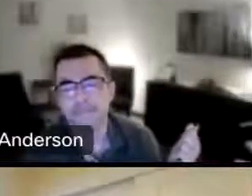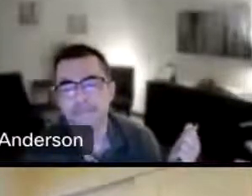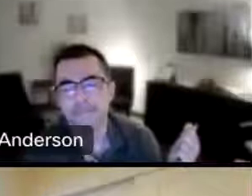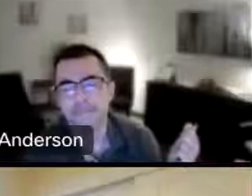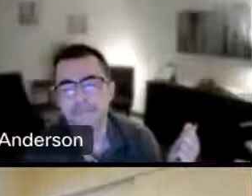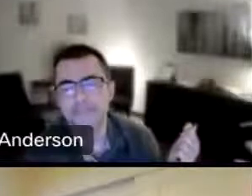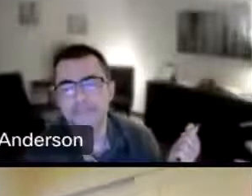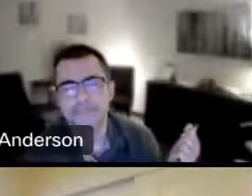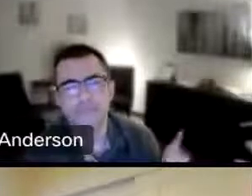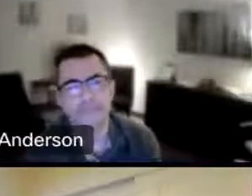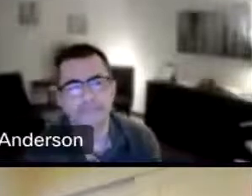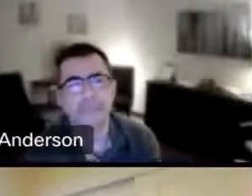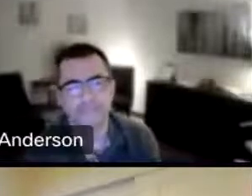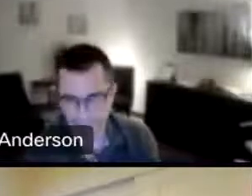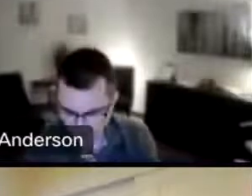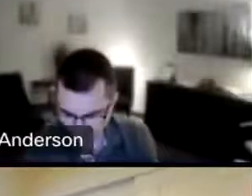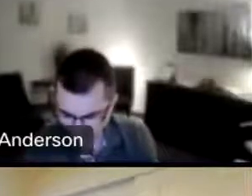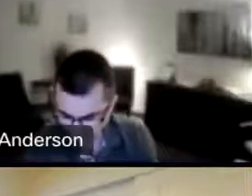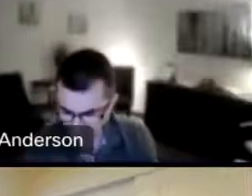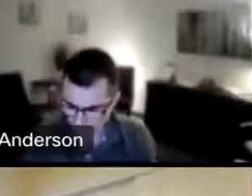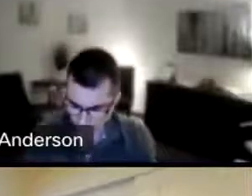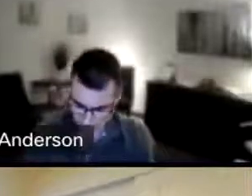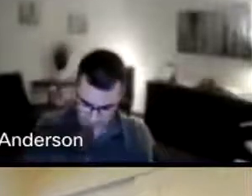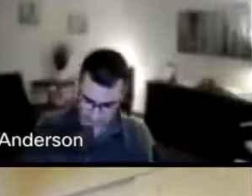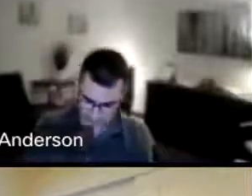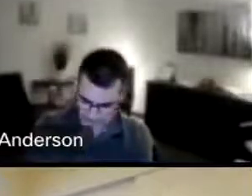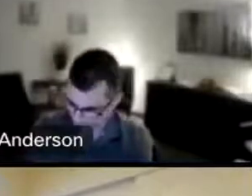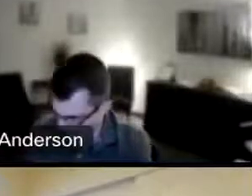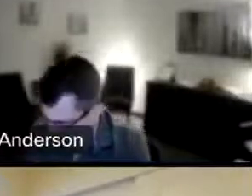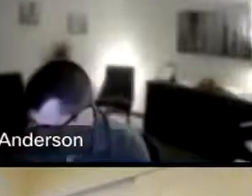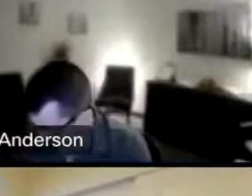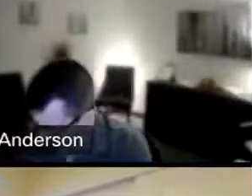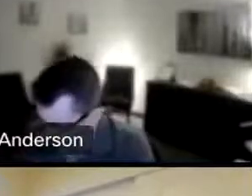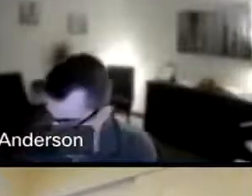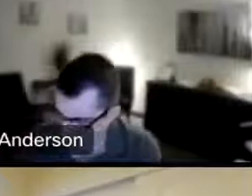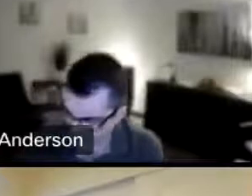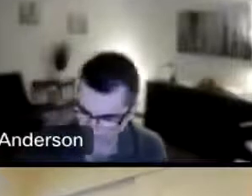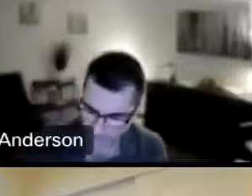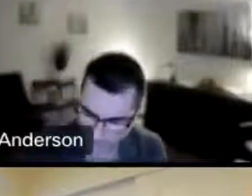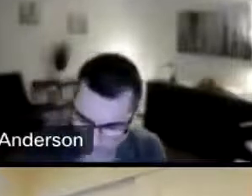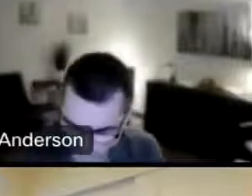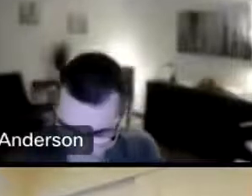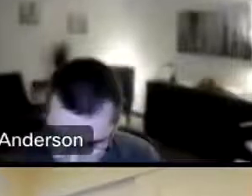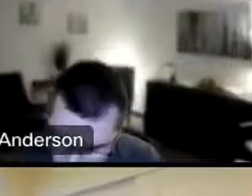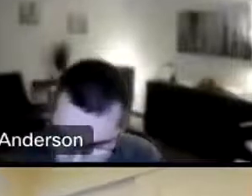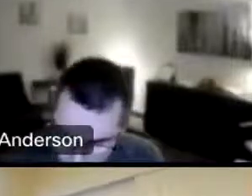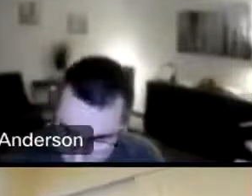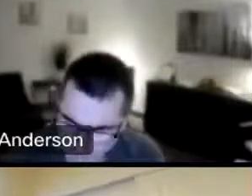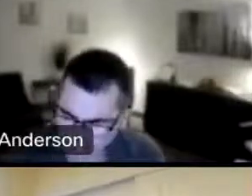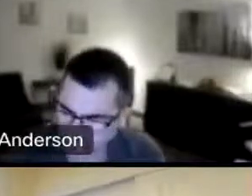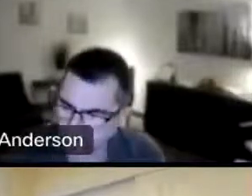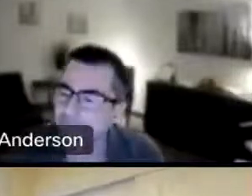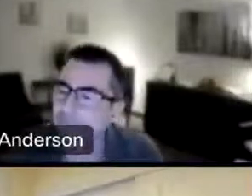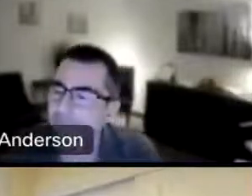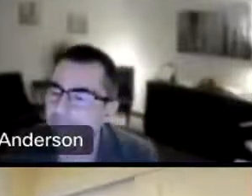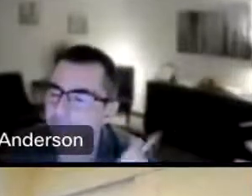sessions where they were able to present many different topics depending on what you were interested in. And so we weren't able to go to every single